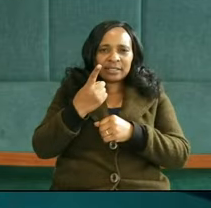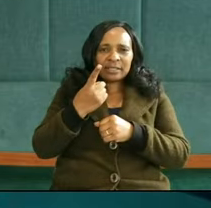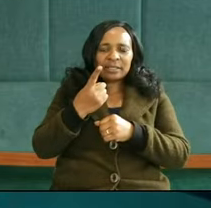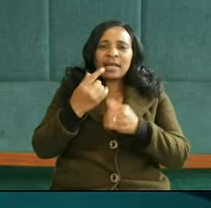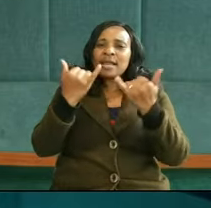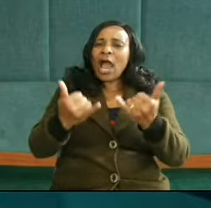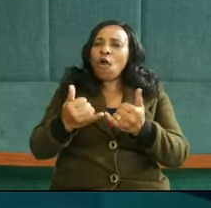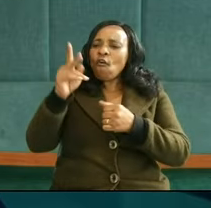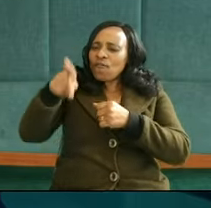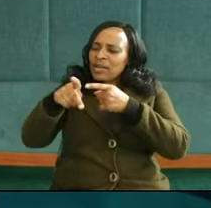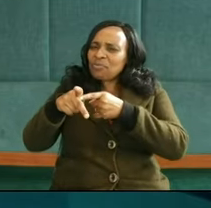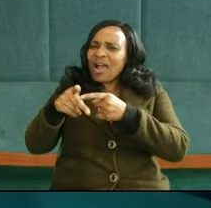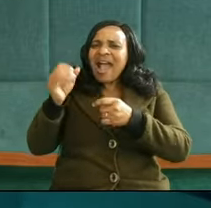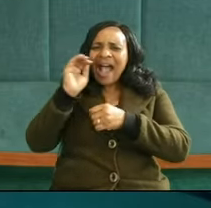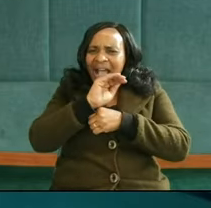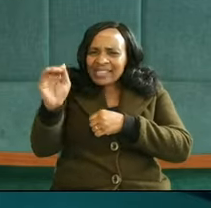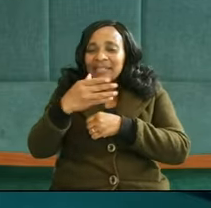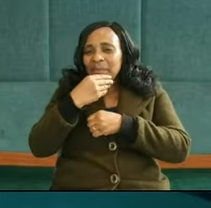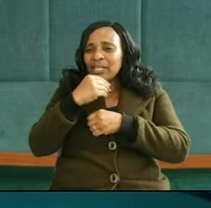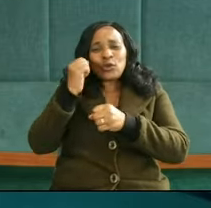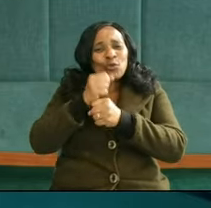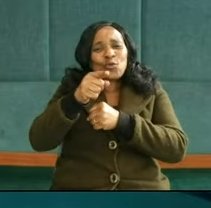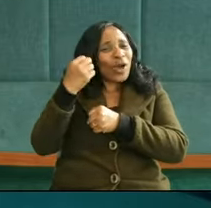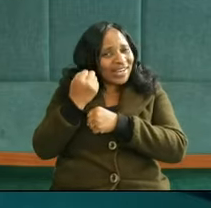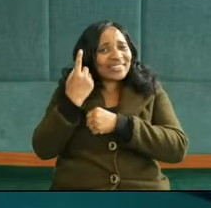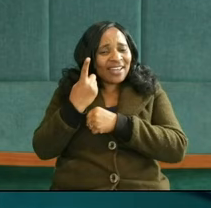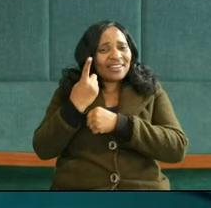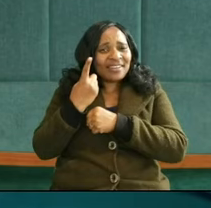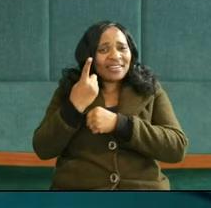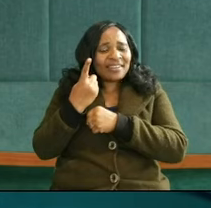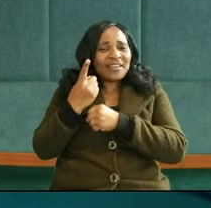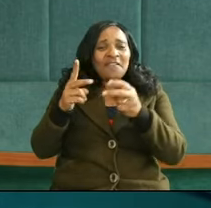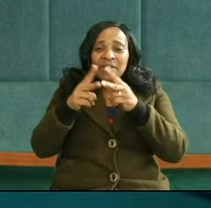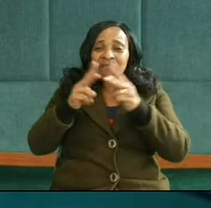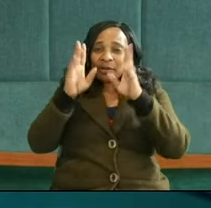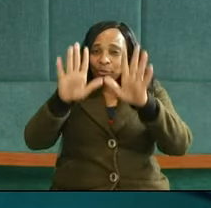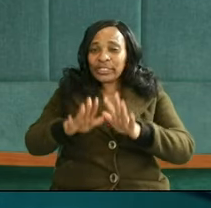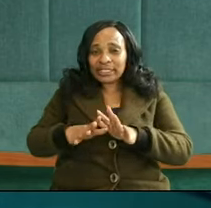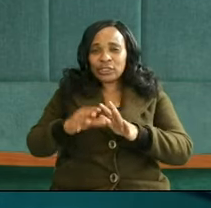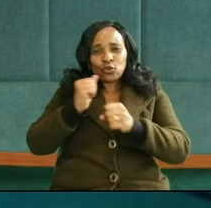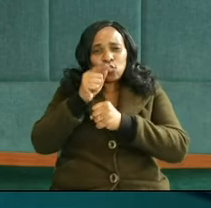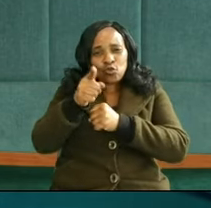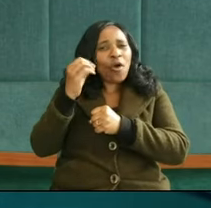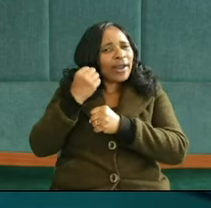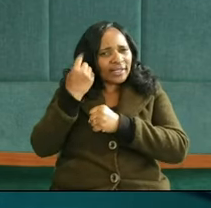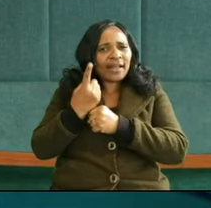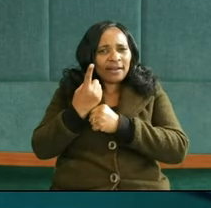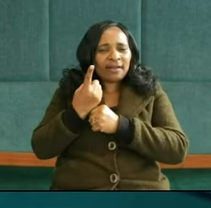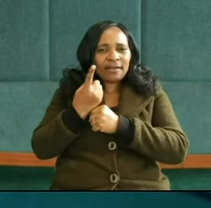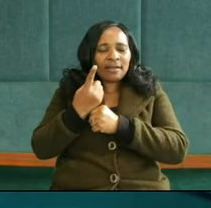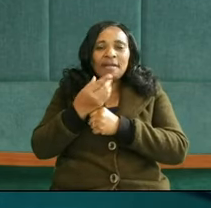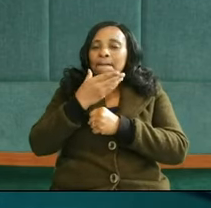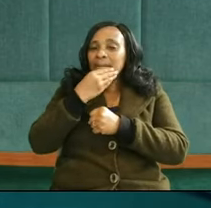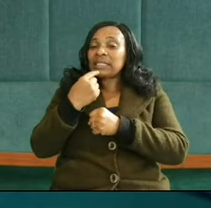asks the man, "Do you understand?" Because it is important that it is the word is understood. The man